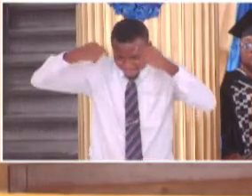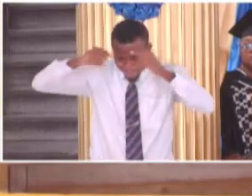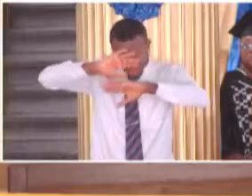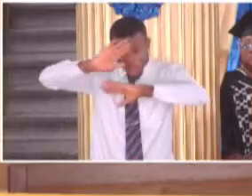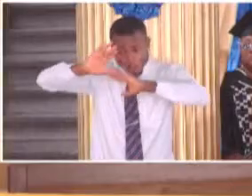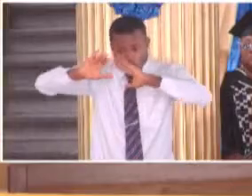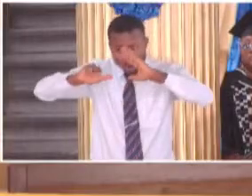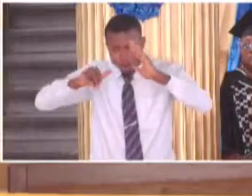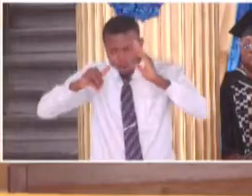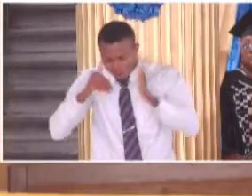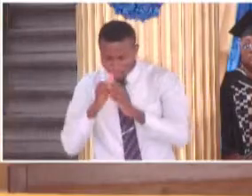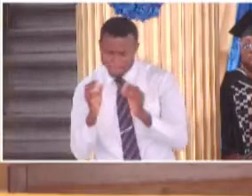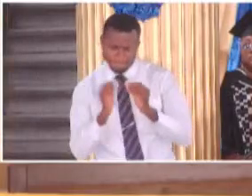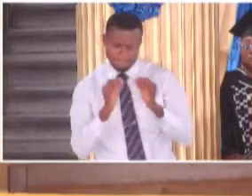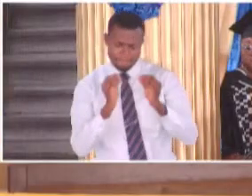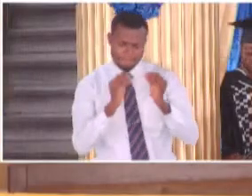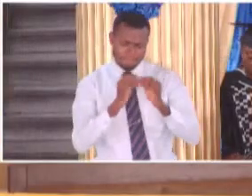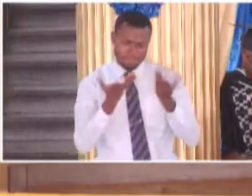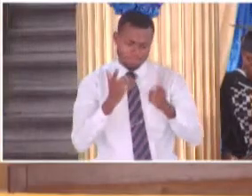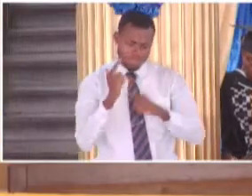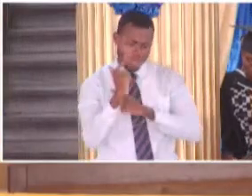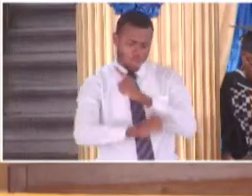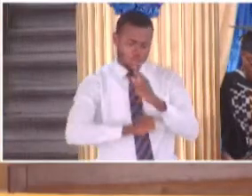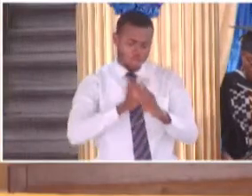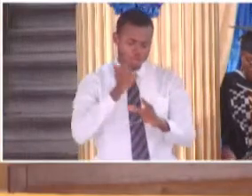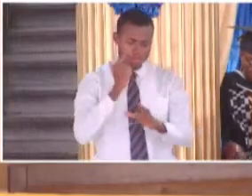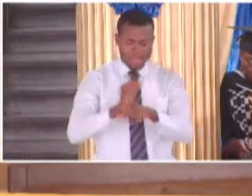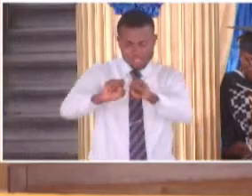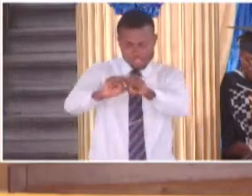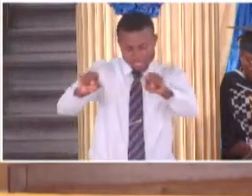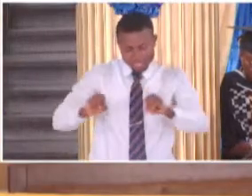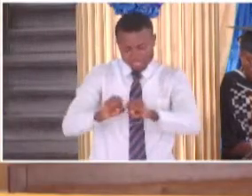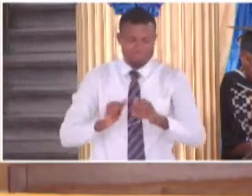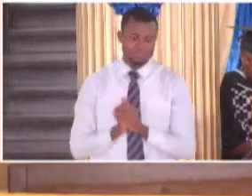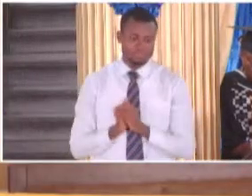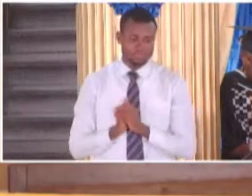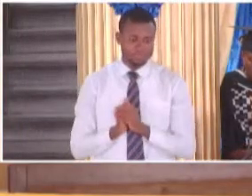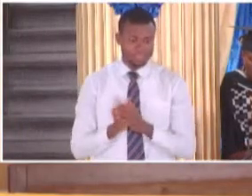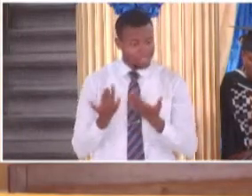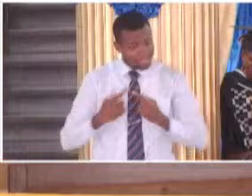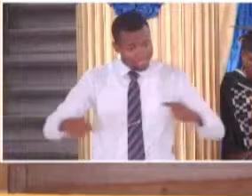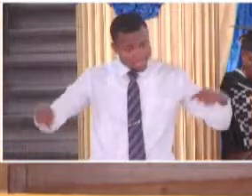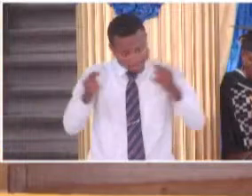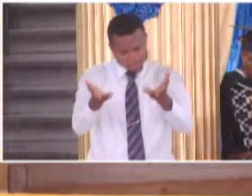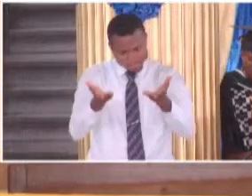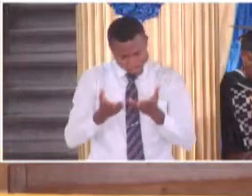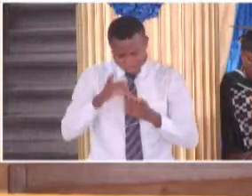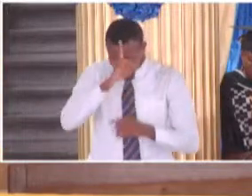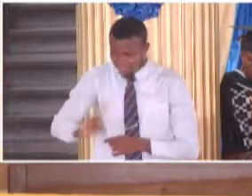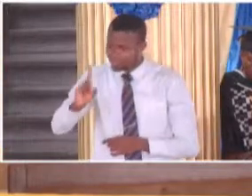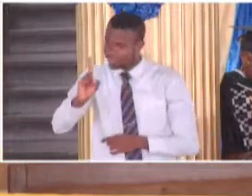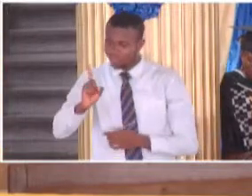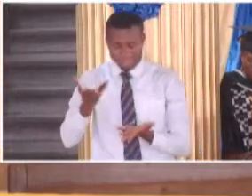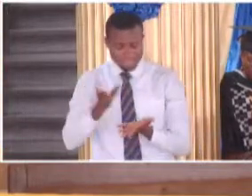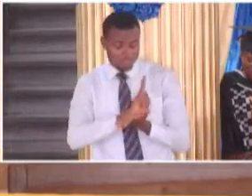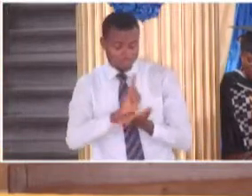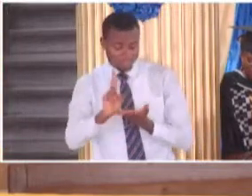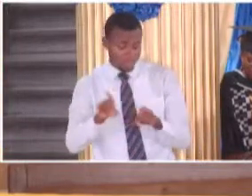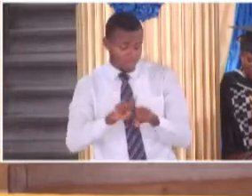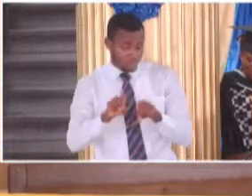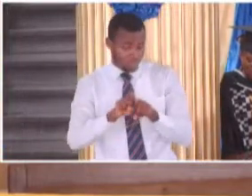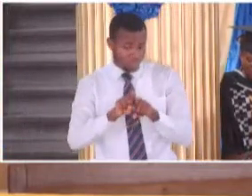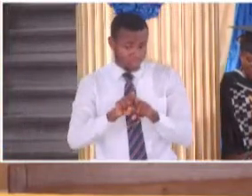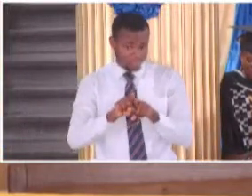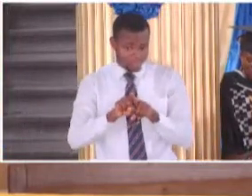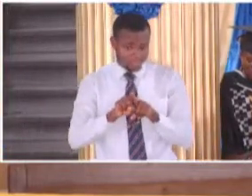increasingly complex global society. As we strive for excellence as a university,